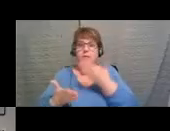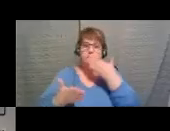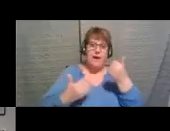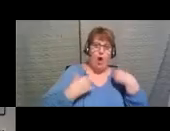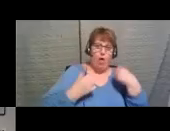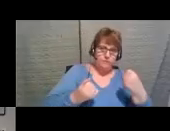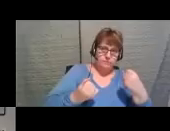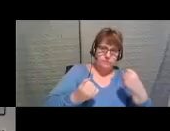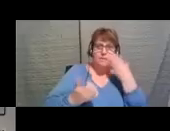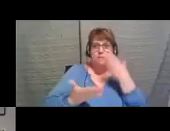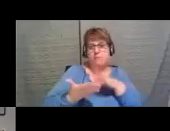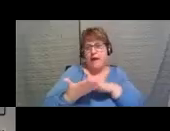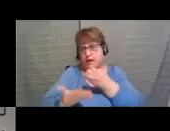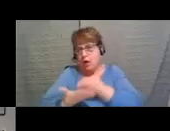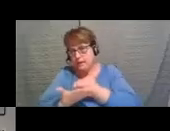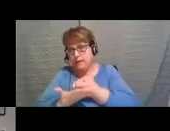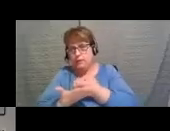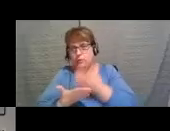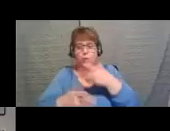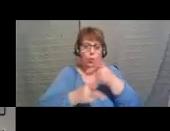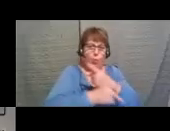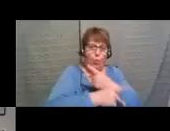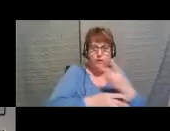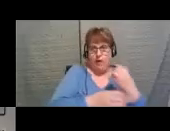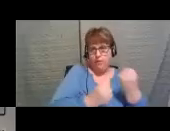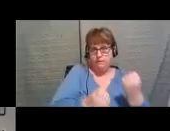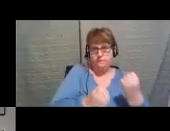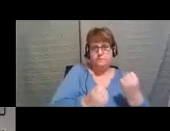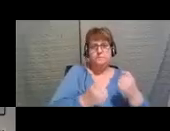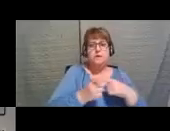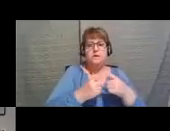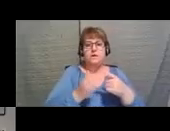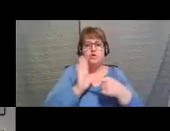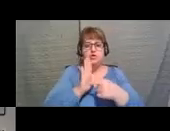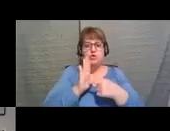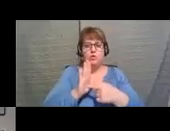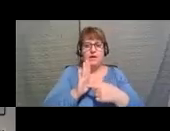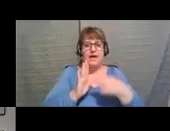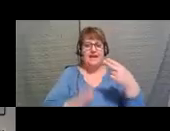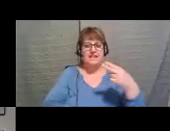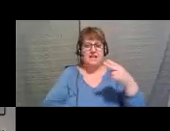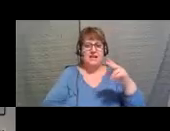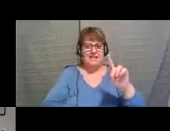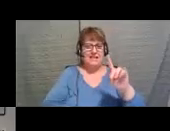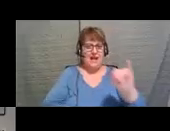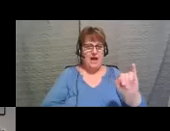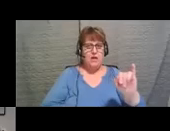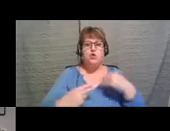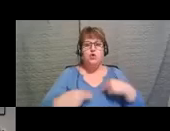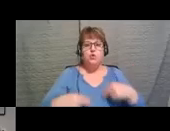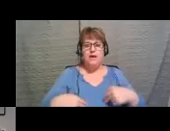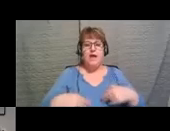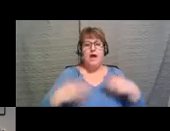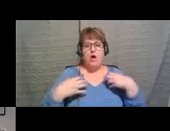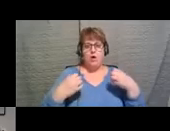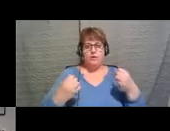At InMed, we use the Human Development Index, the HDI, and this is a system